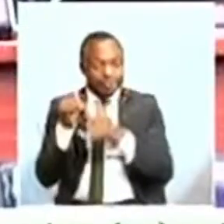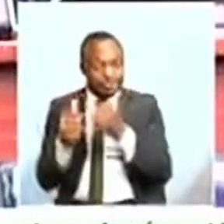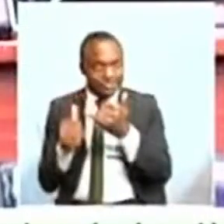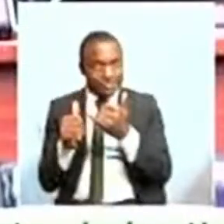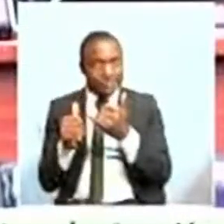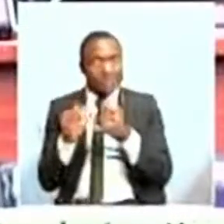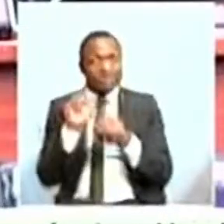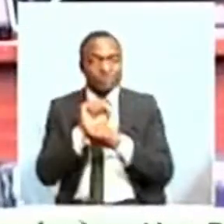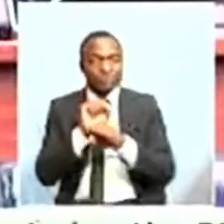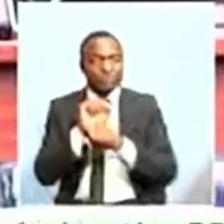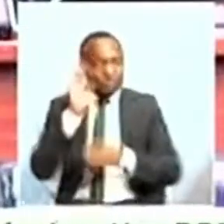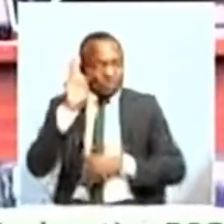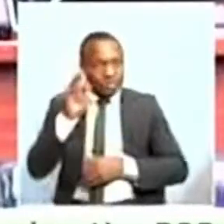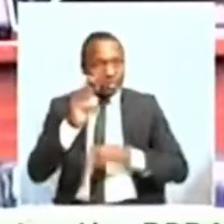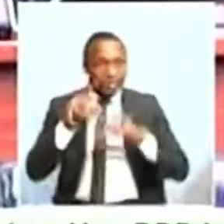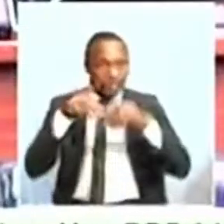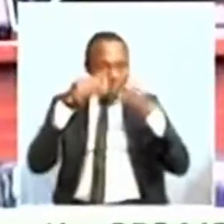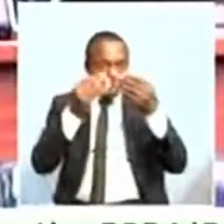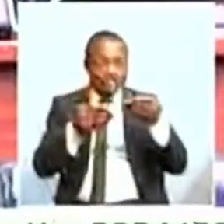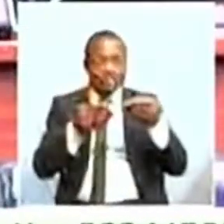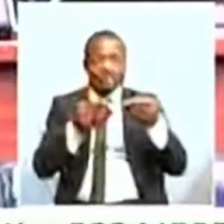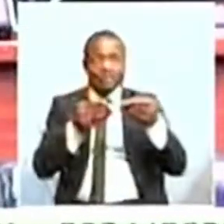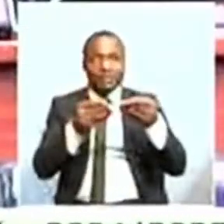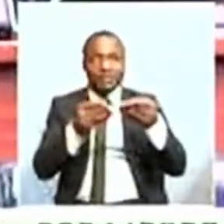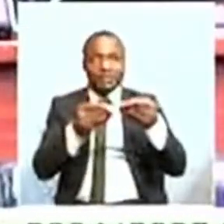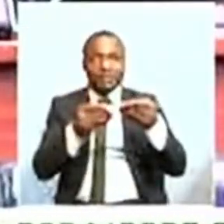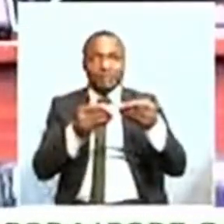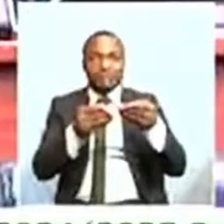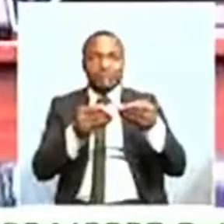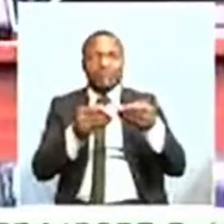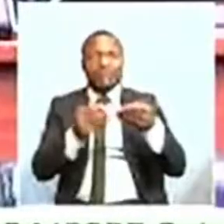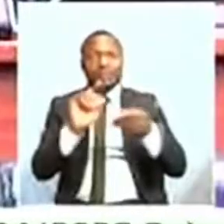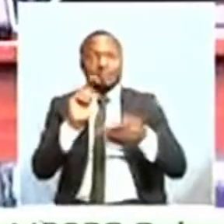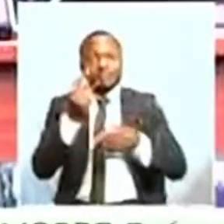uncompleted works will also be retendered in the first quarter of 2025.